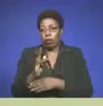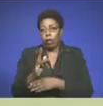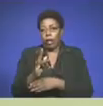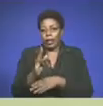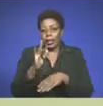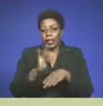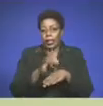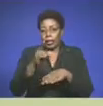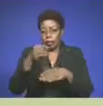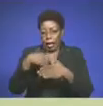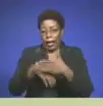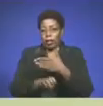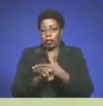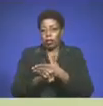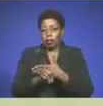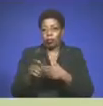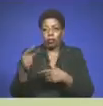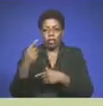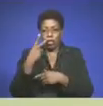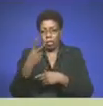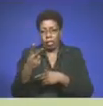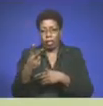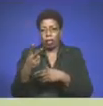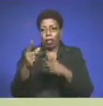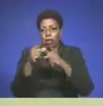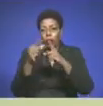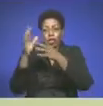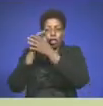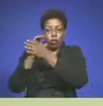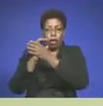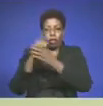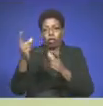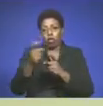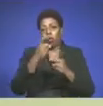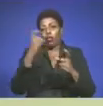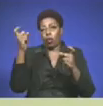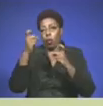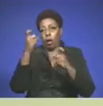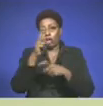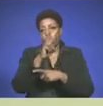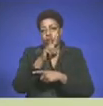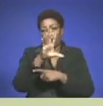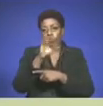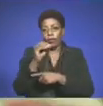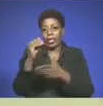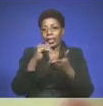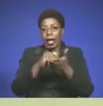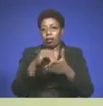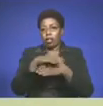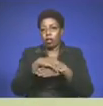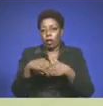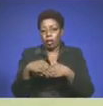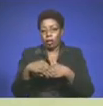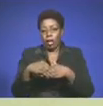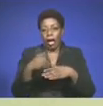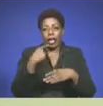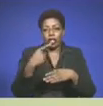I click submit, I see congratulations, you've won $250,000. I say, oh, nobody touch your computer.